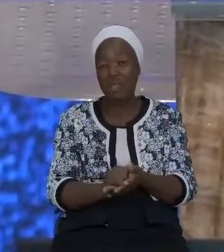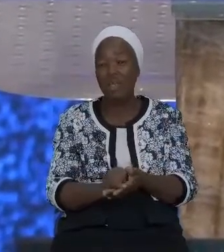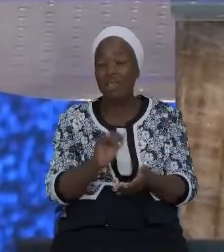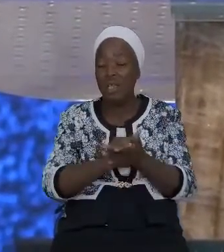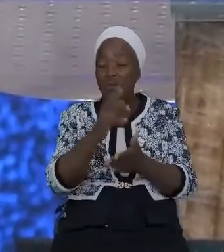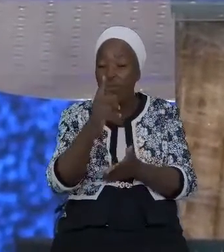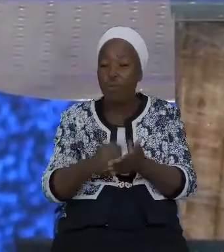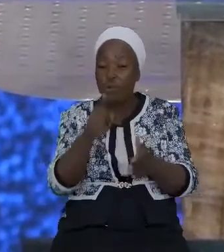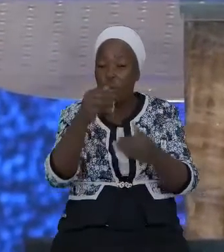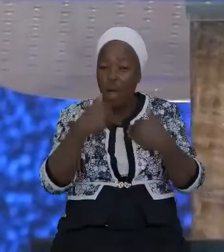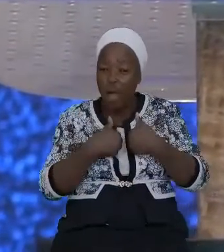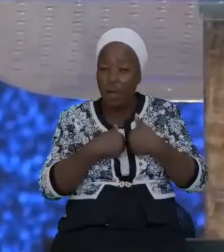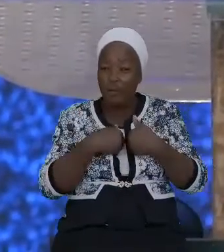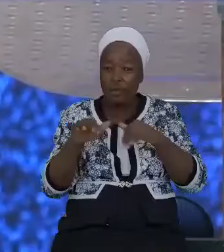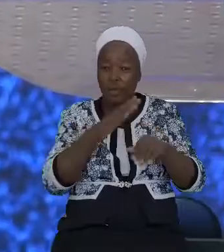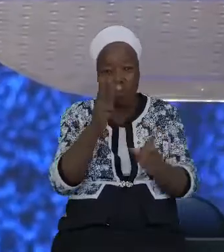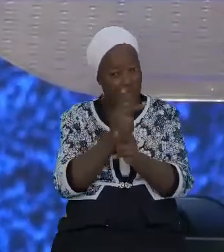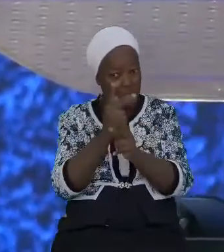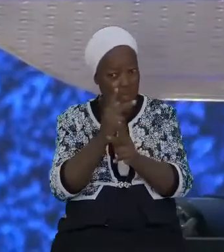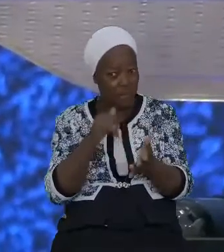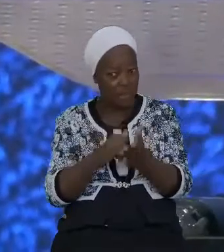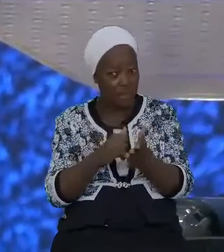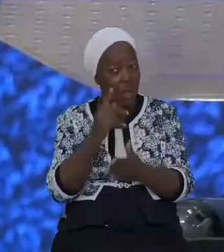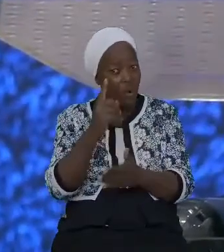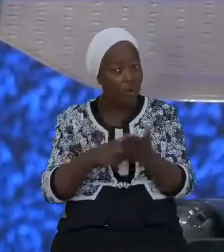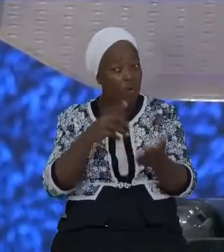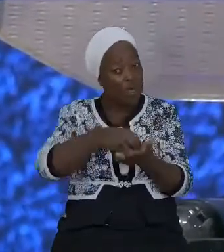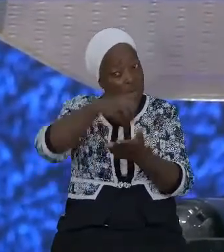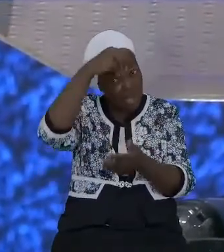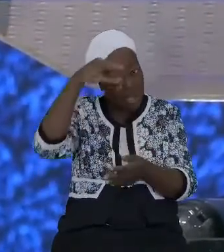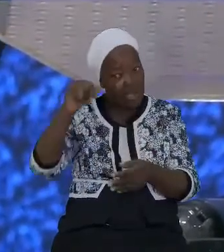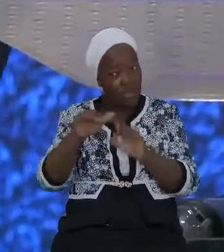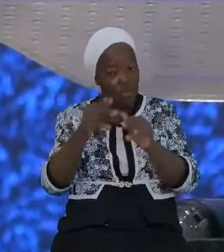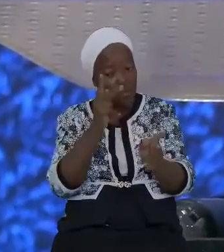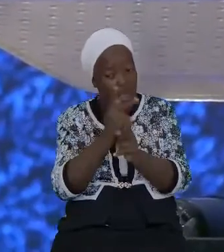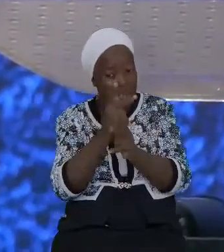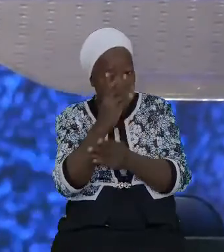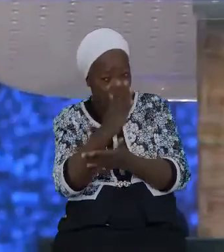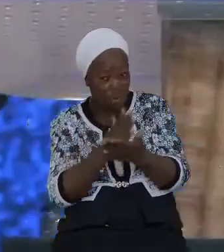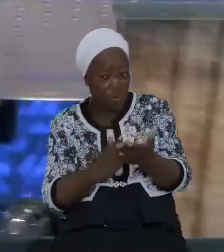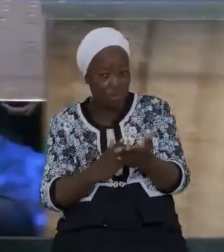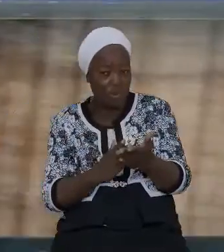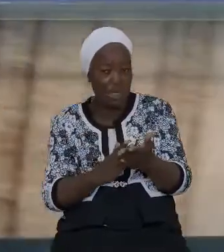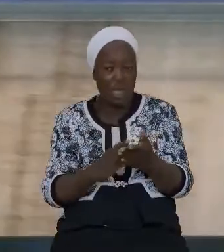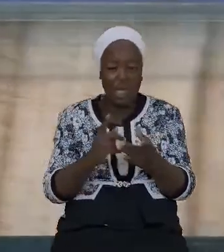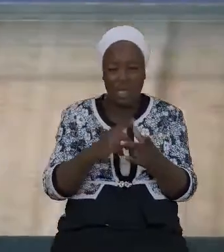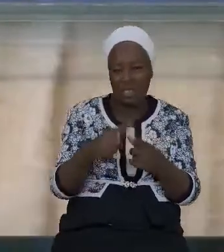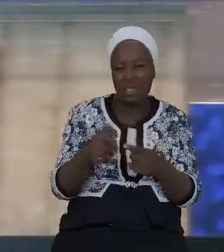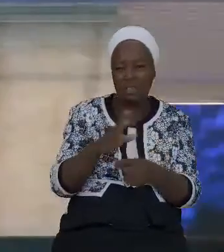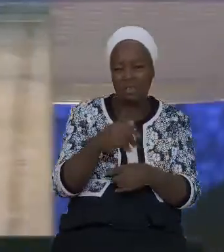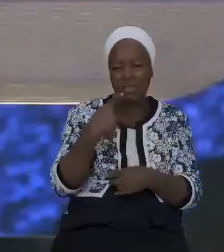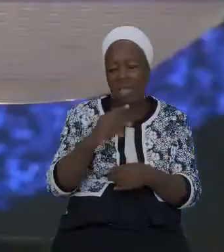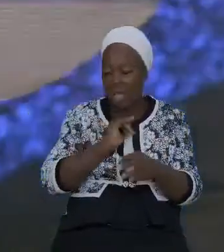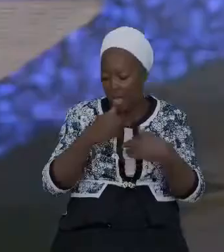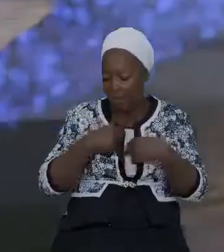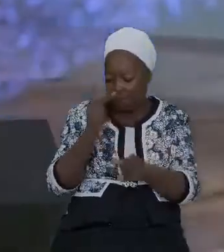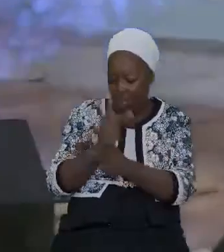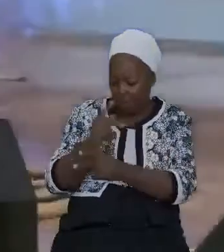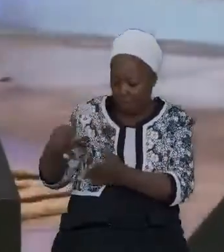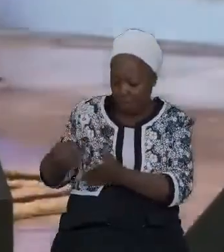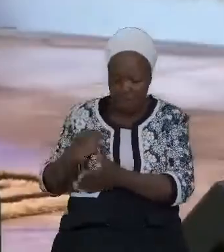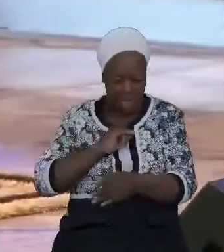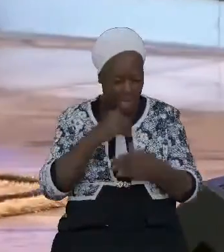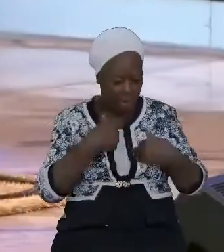preserve? What you are earning, do you save some? And do you say, I'll save this, I'll save this,